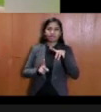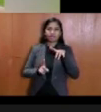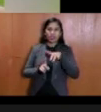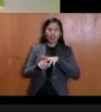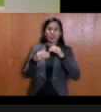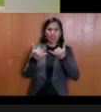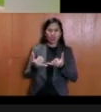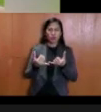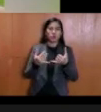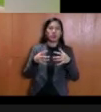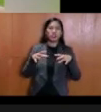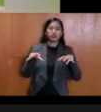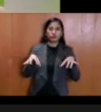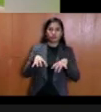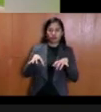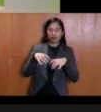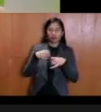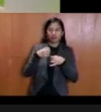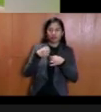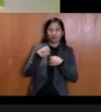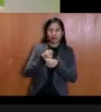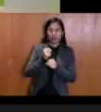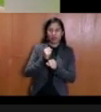crafted by the Philippine